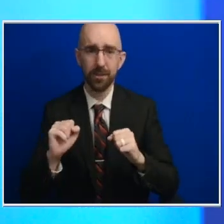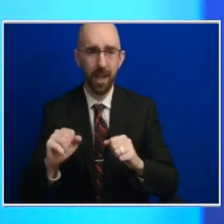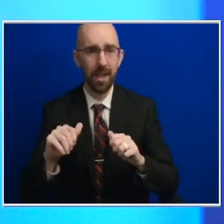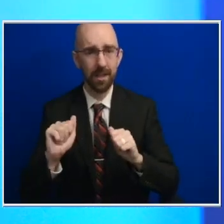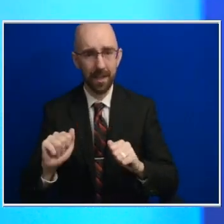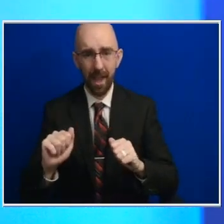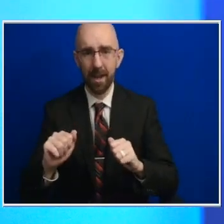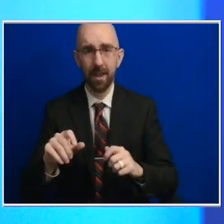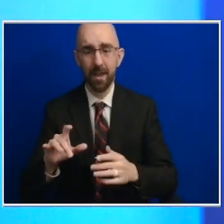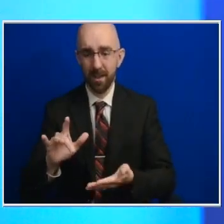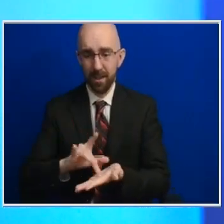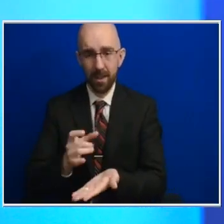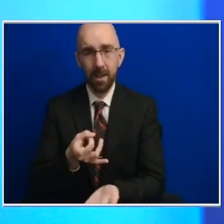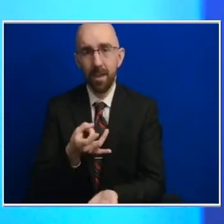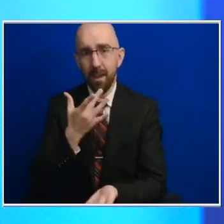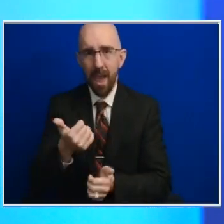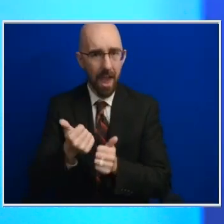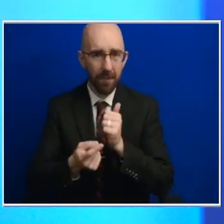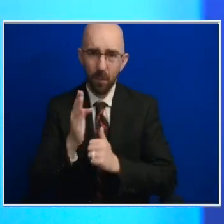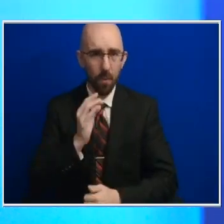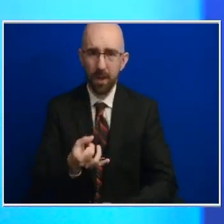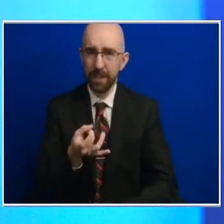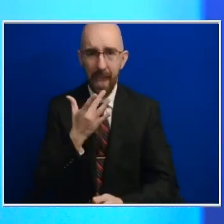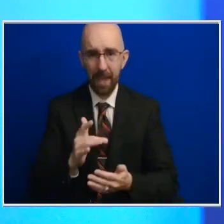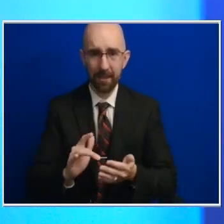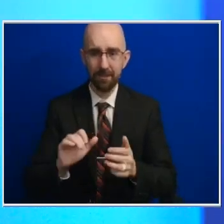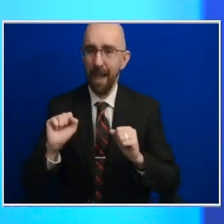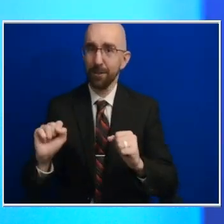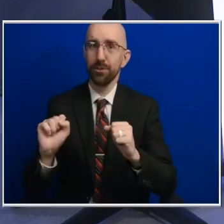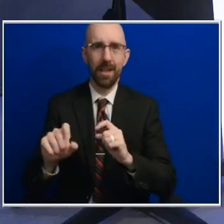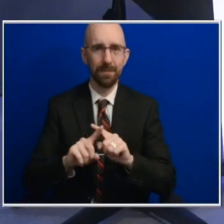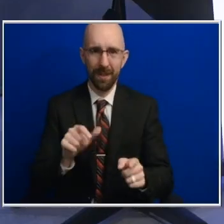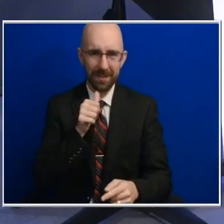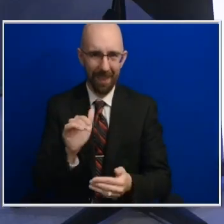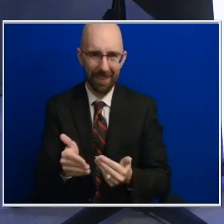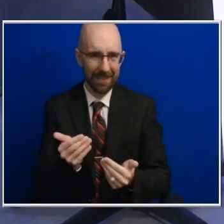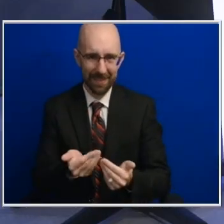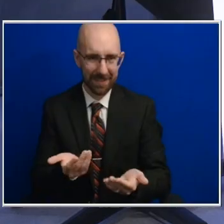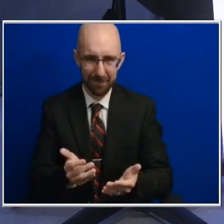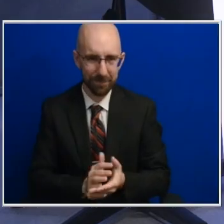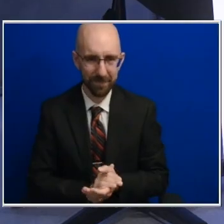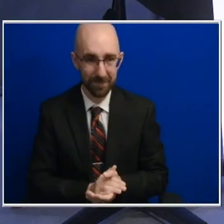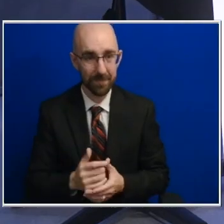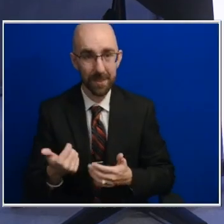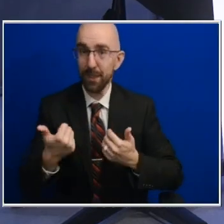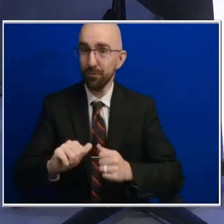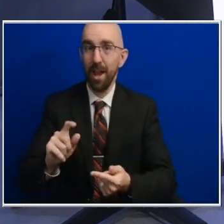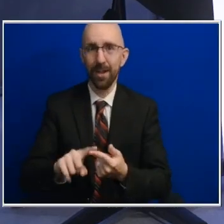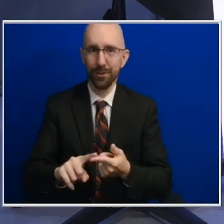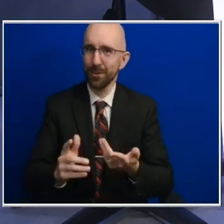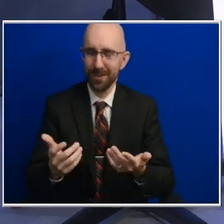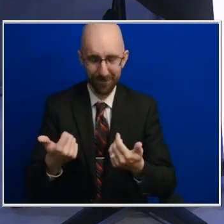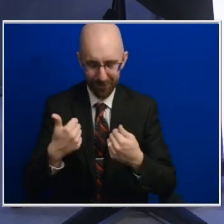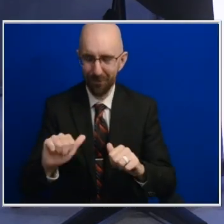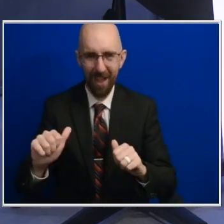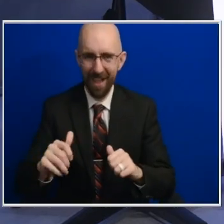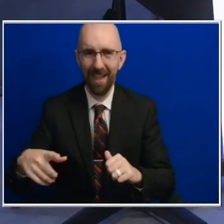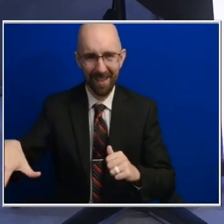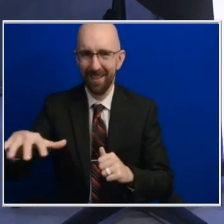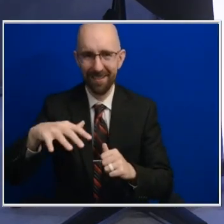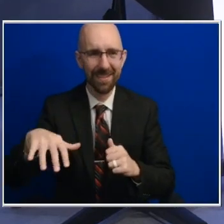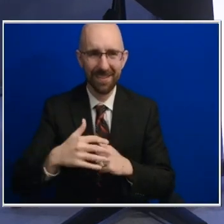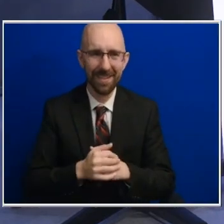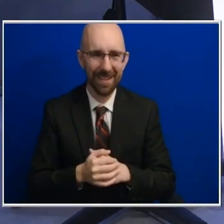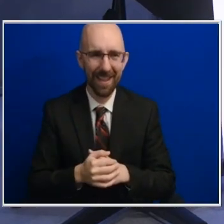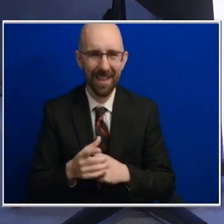pill, everybody would take it. It's not so easy, unfortunately. You actually have to work at it. Yeah. Yeah. That's right, I know. That's how you guys are doing that